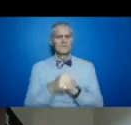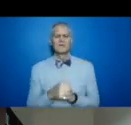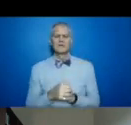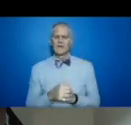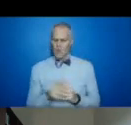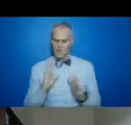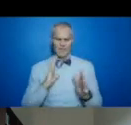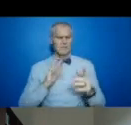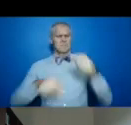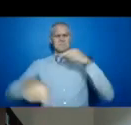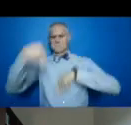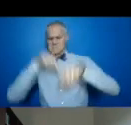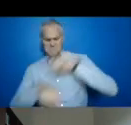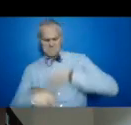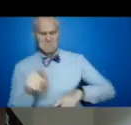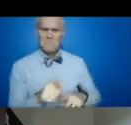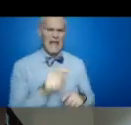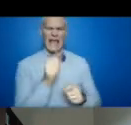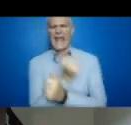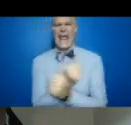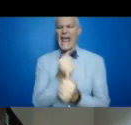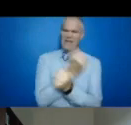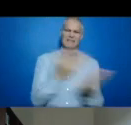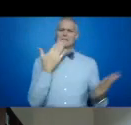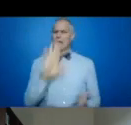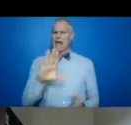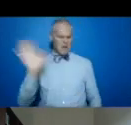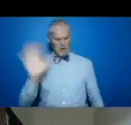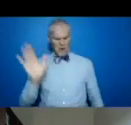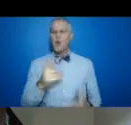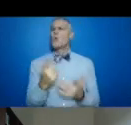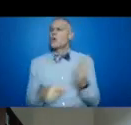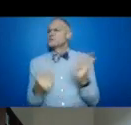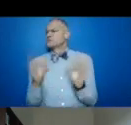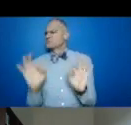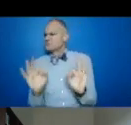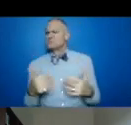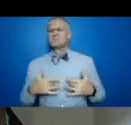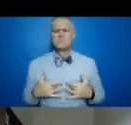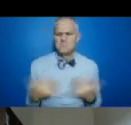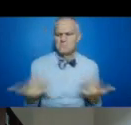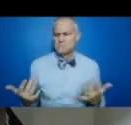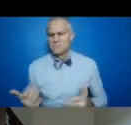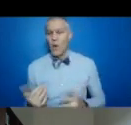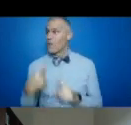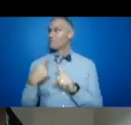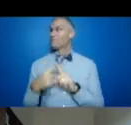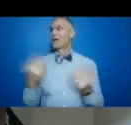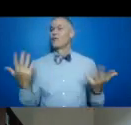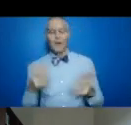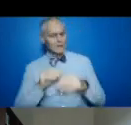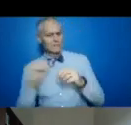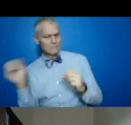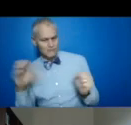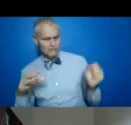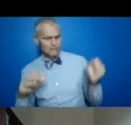everything bad isn't bad in this community. What else is happening? And people will identify what positive things are happening. And then we